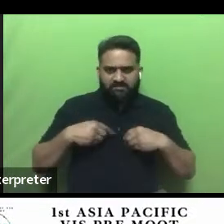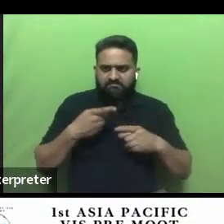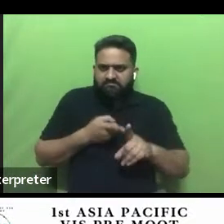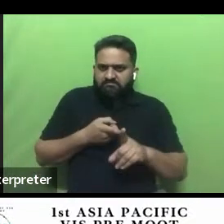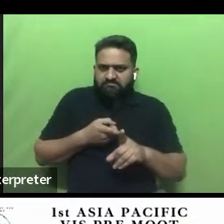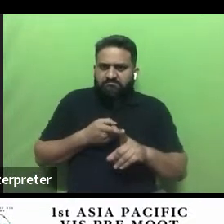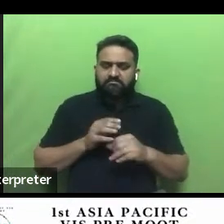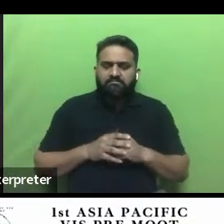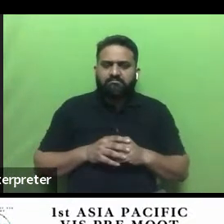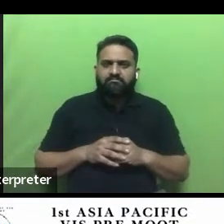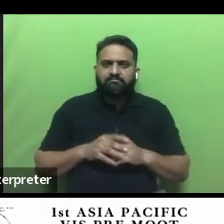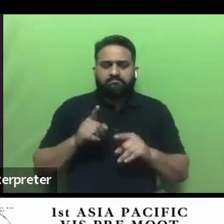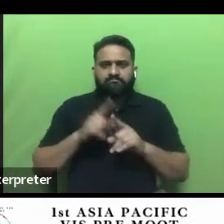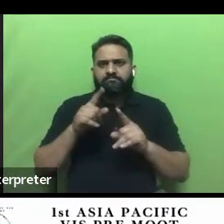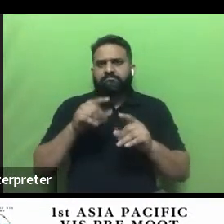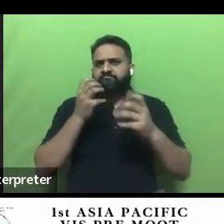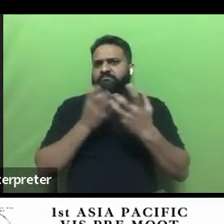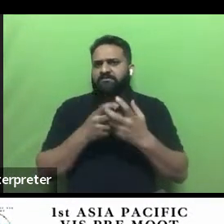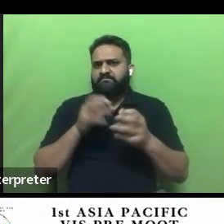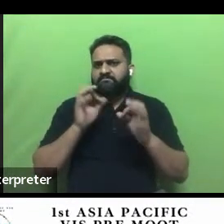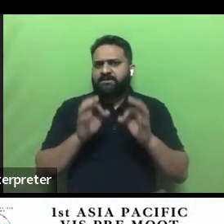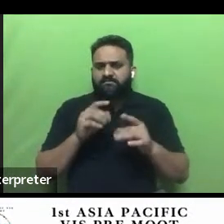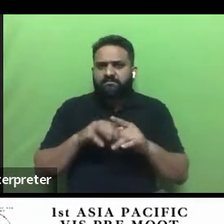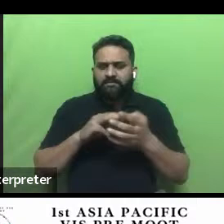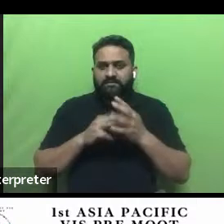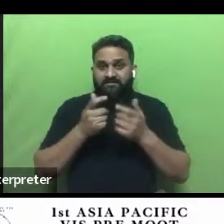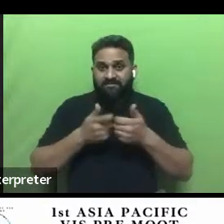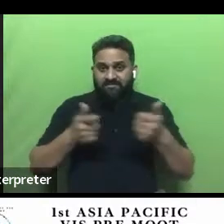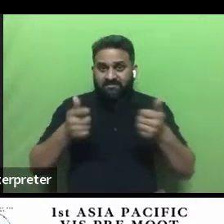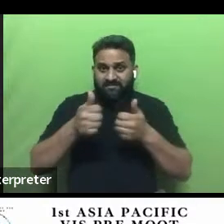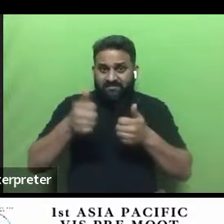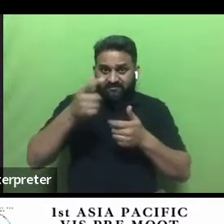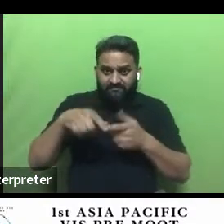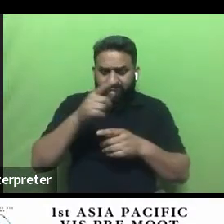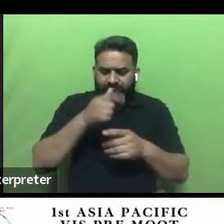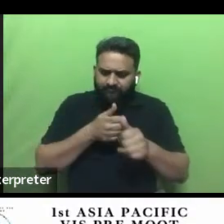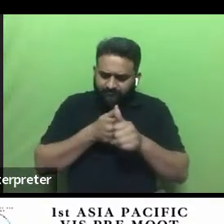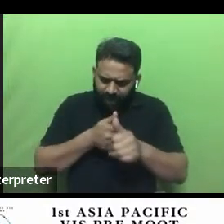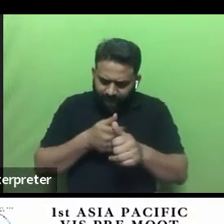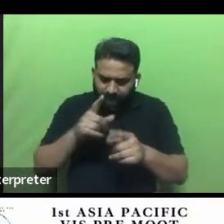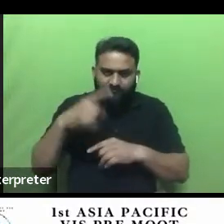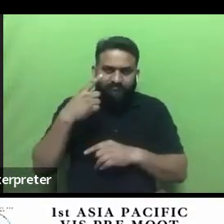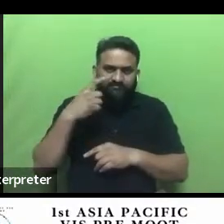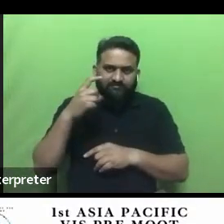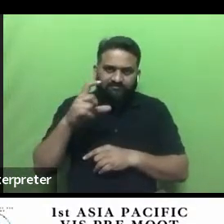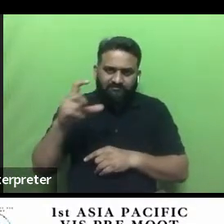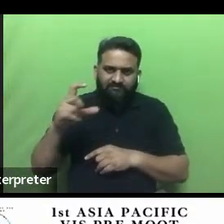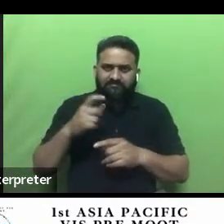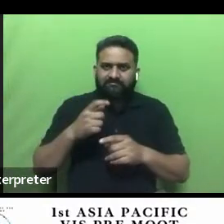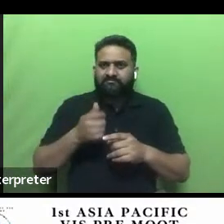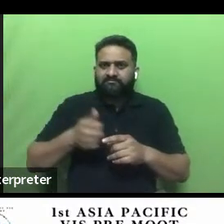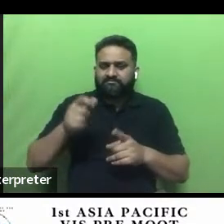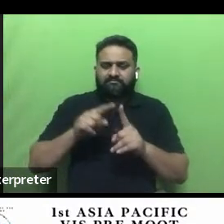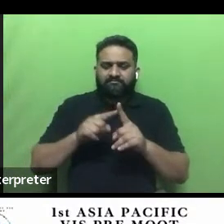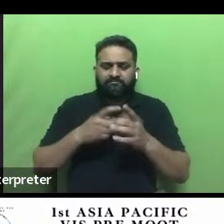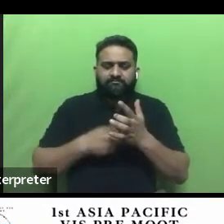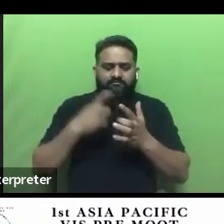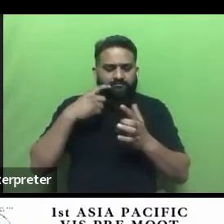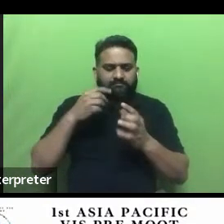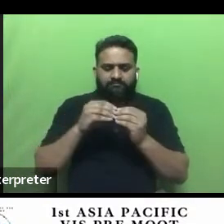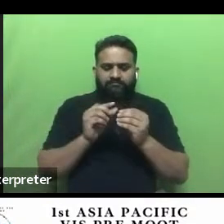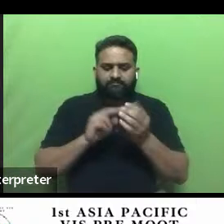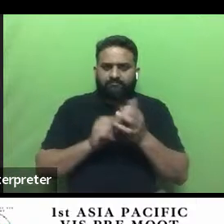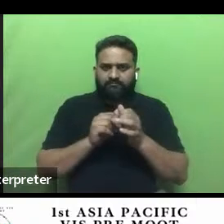be more appropriate for the tribunal to follow the approach of ICC tribunals and the